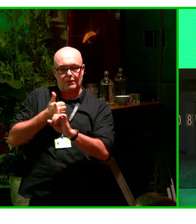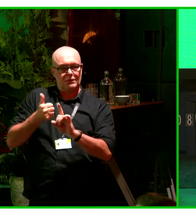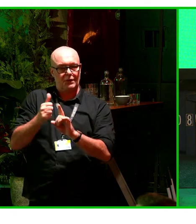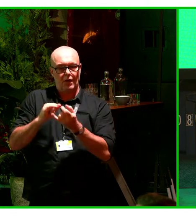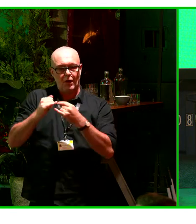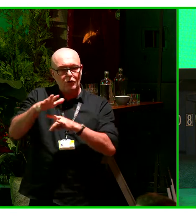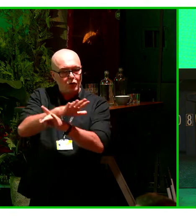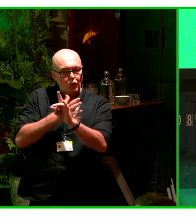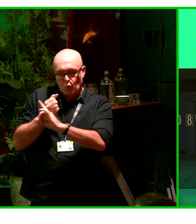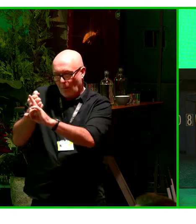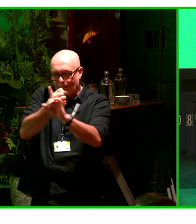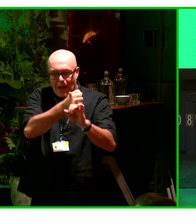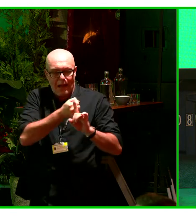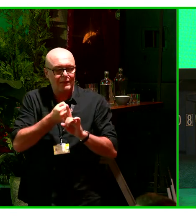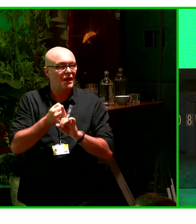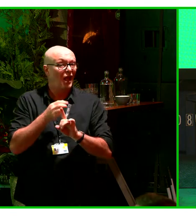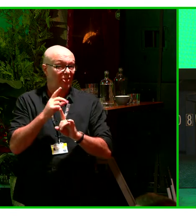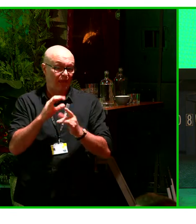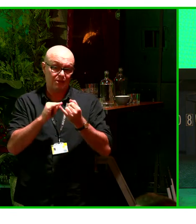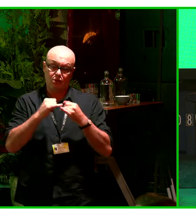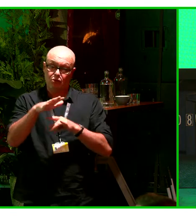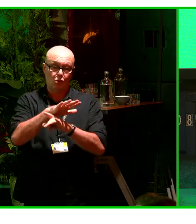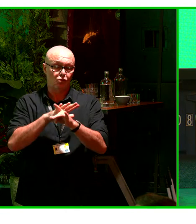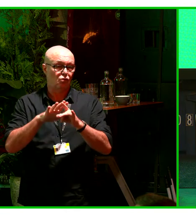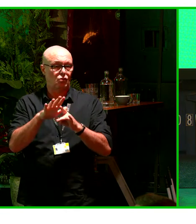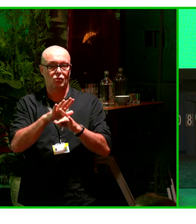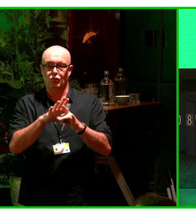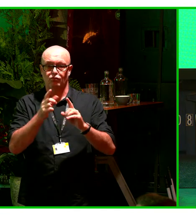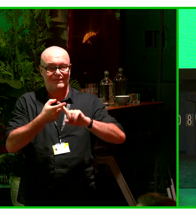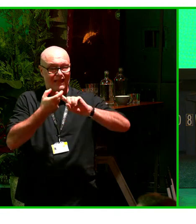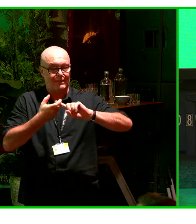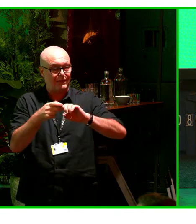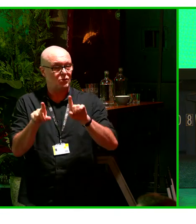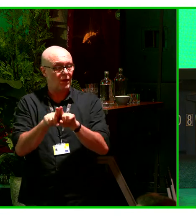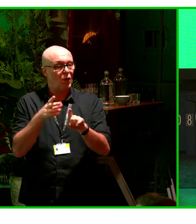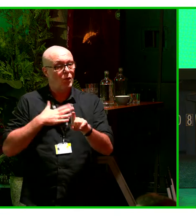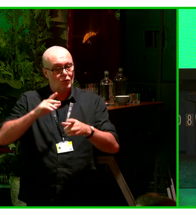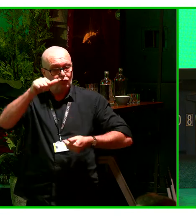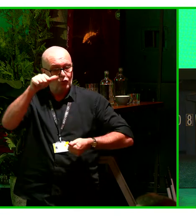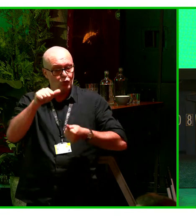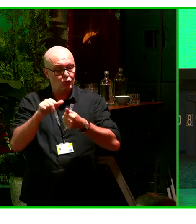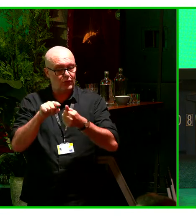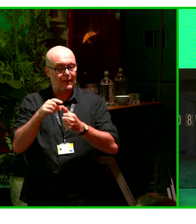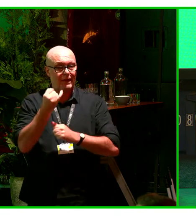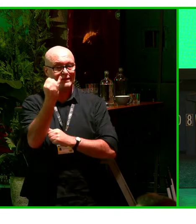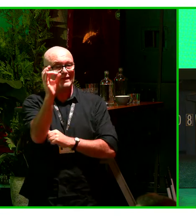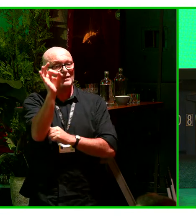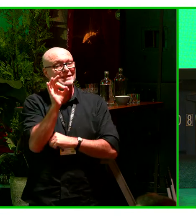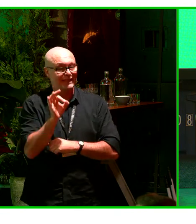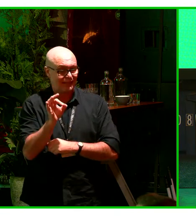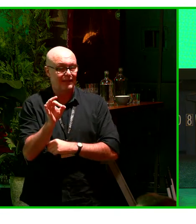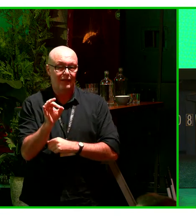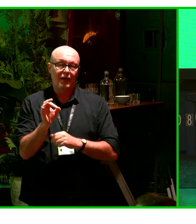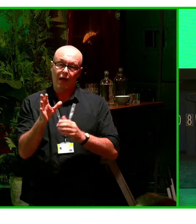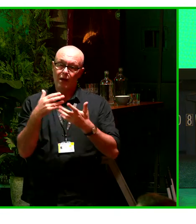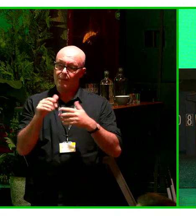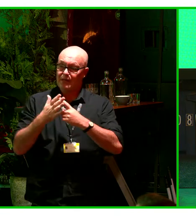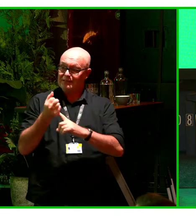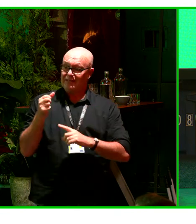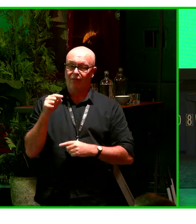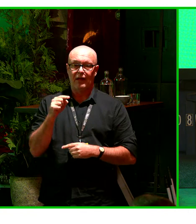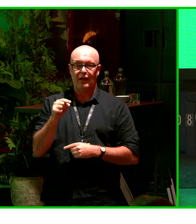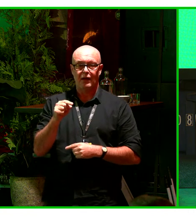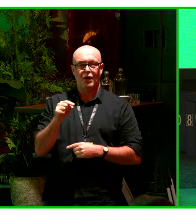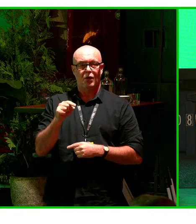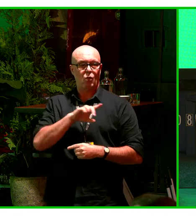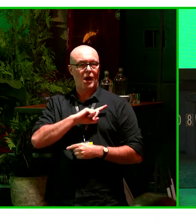is also part of sustainability, by 60%. And we're doing that right now. We revisited the design and